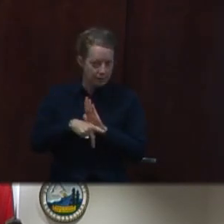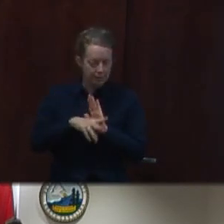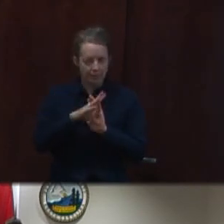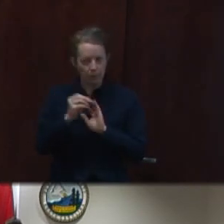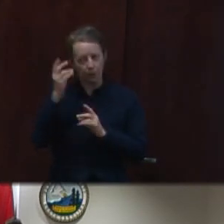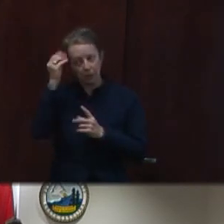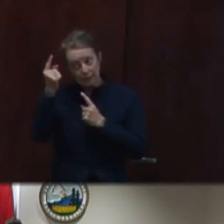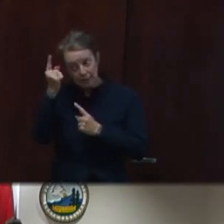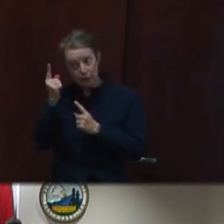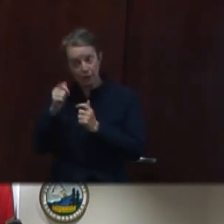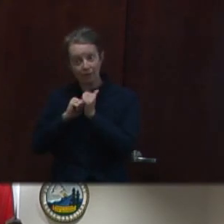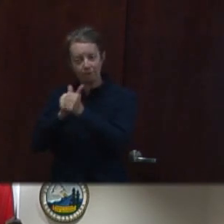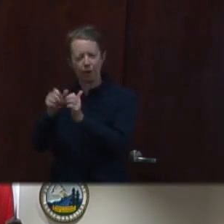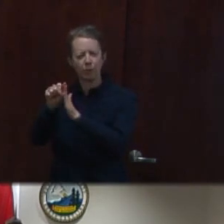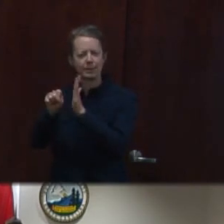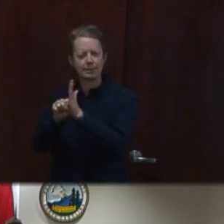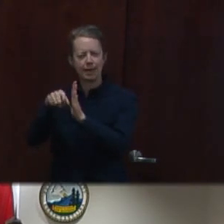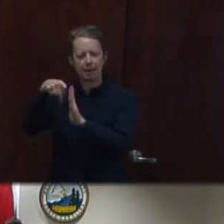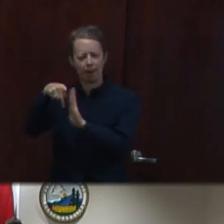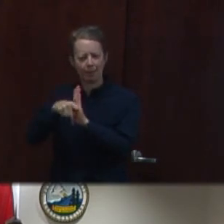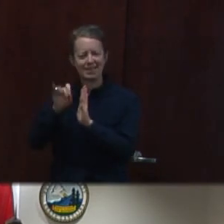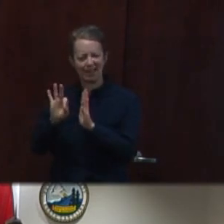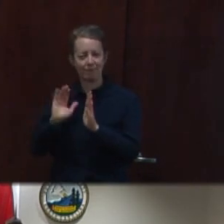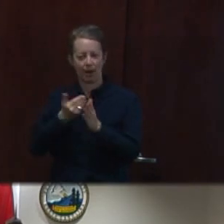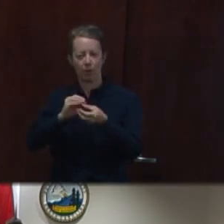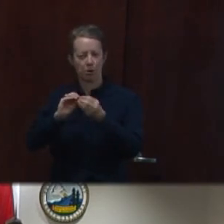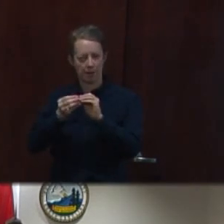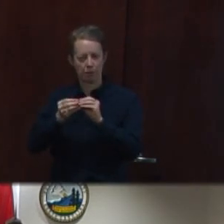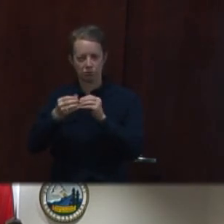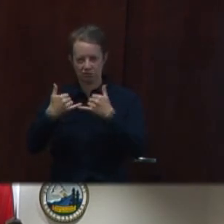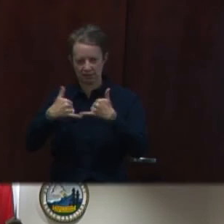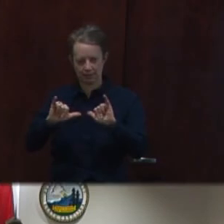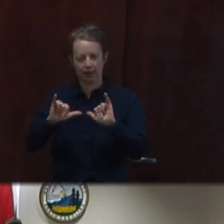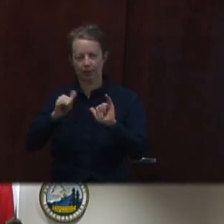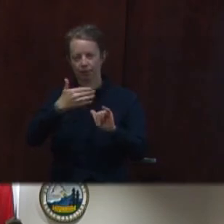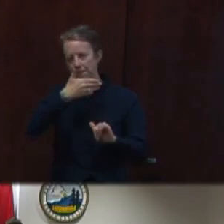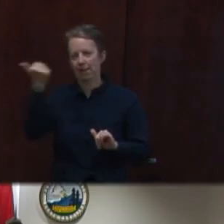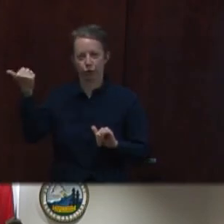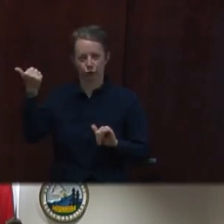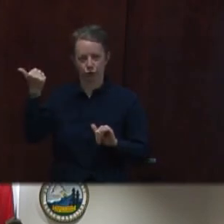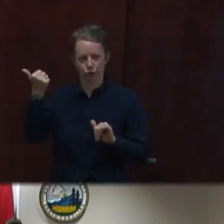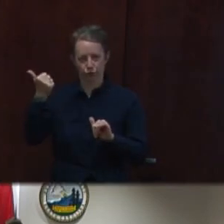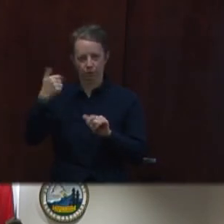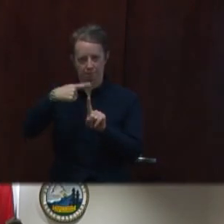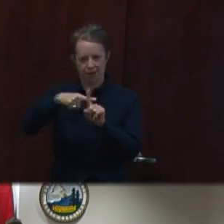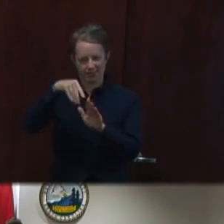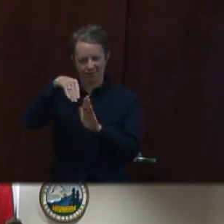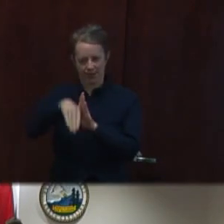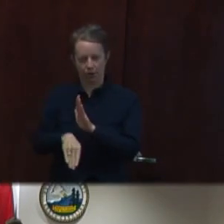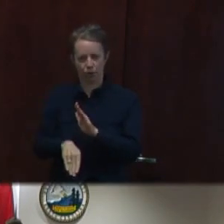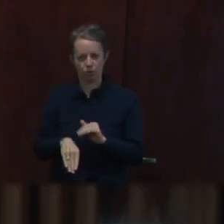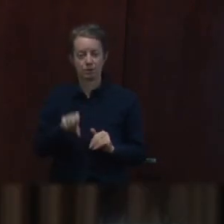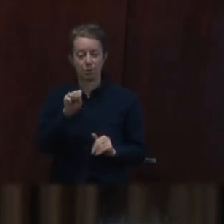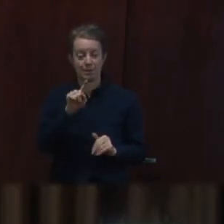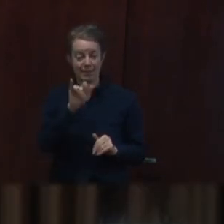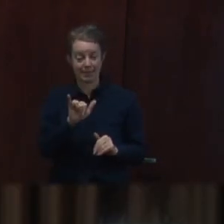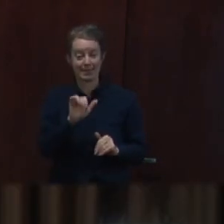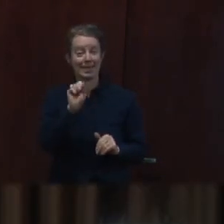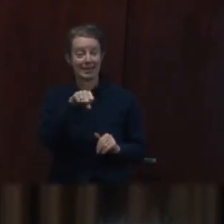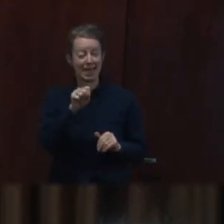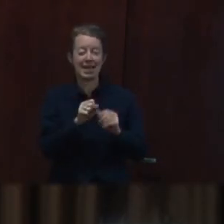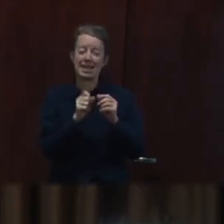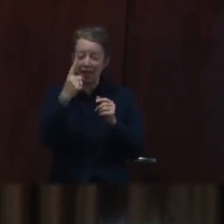using the state policy going forward if the data continues to look stable or improved. Yes, I think one more data point would give us a little